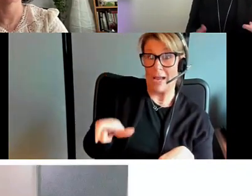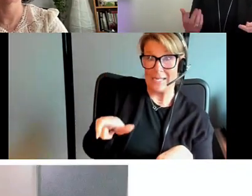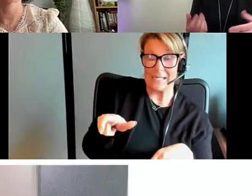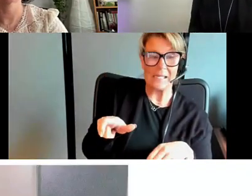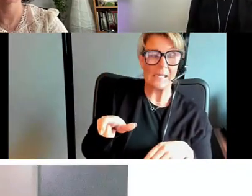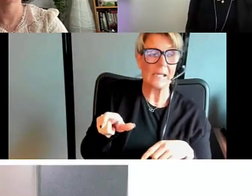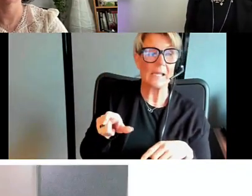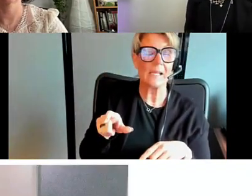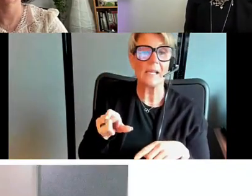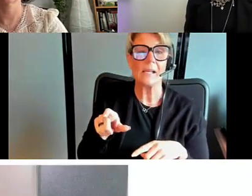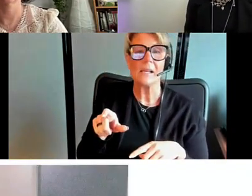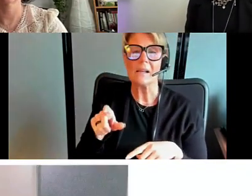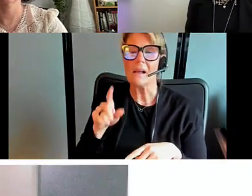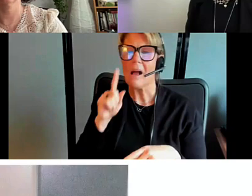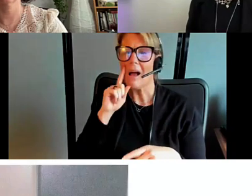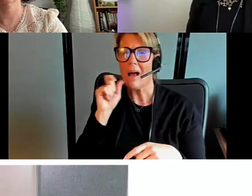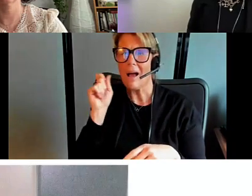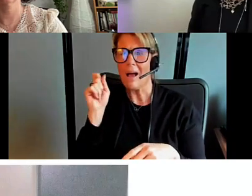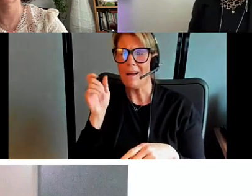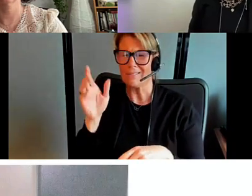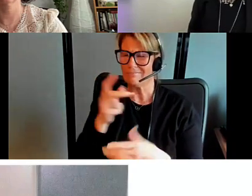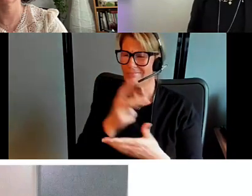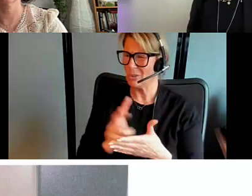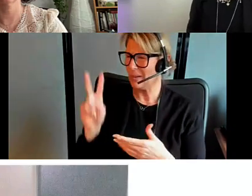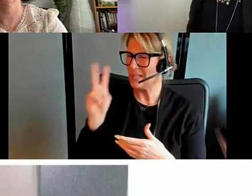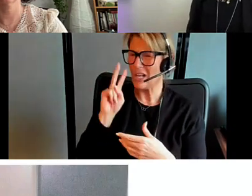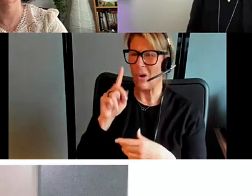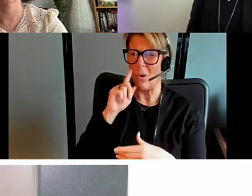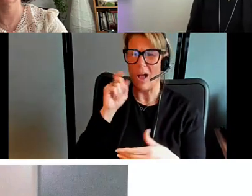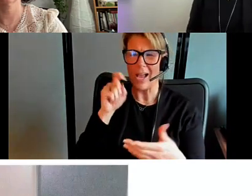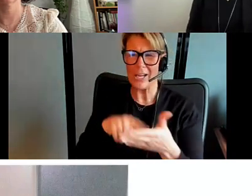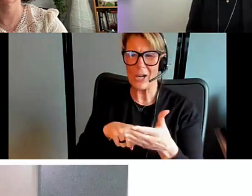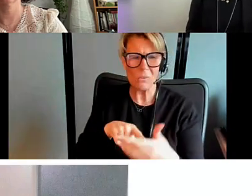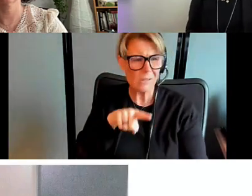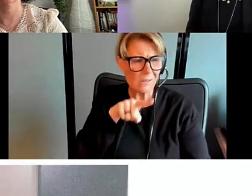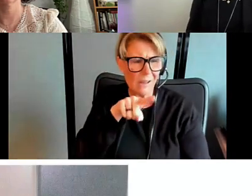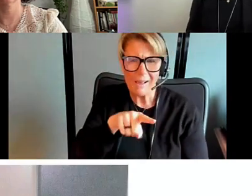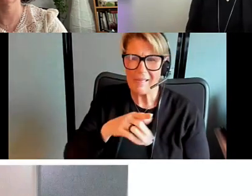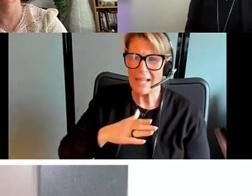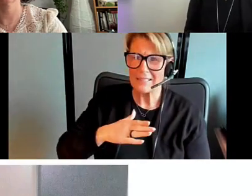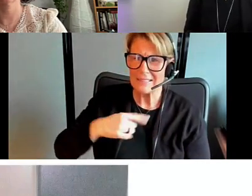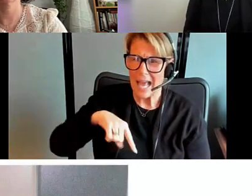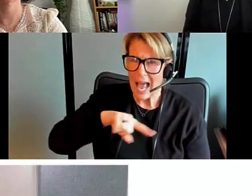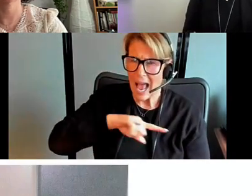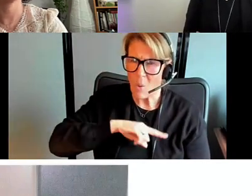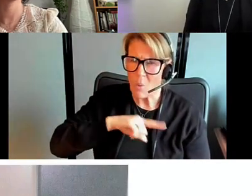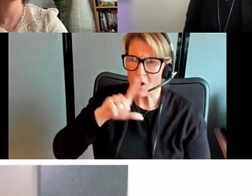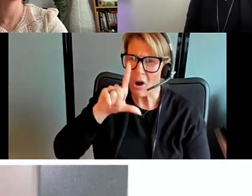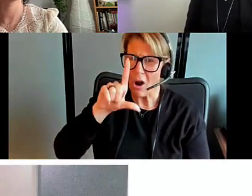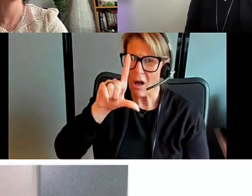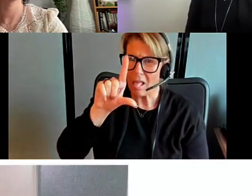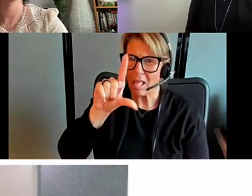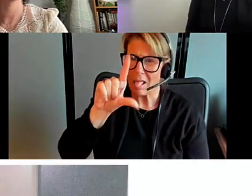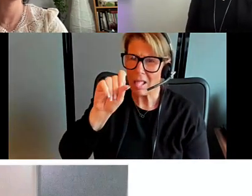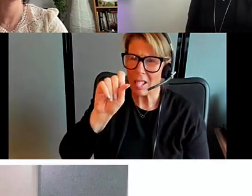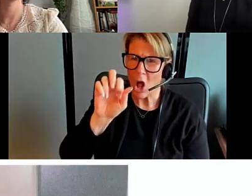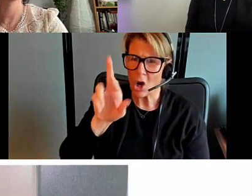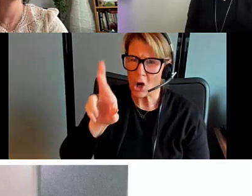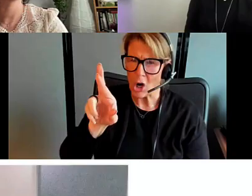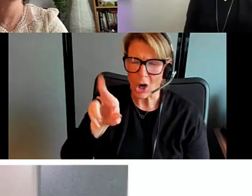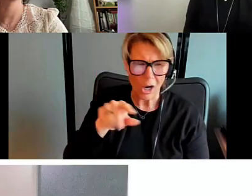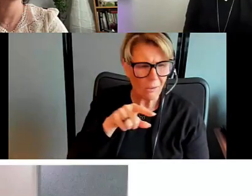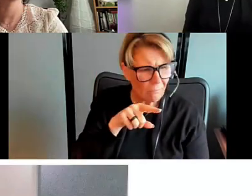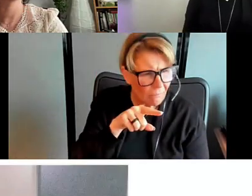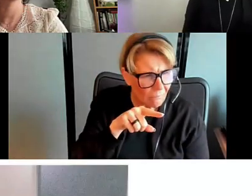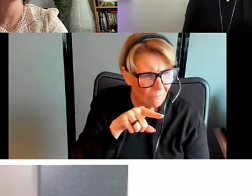through social media. I see a tag and I'm like, "Hey, that's our lockers. Those are our quotes. What's this on there?" And you have another student saying,